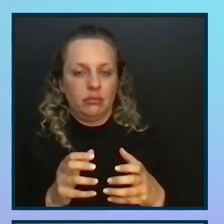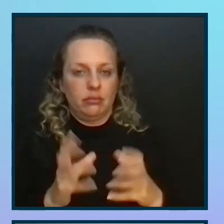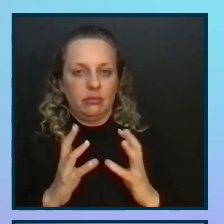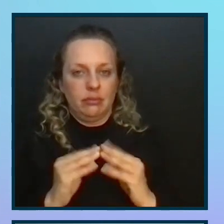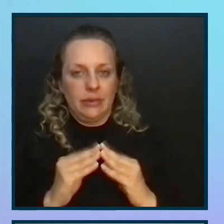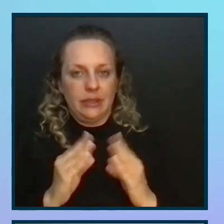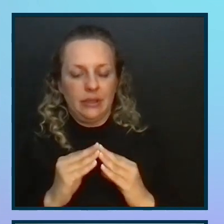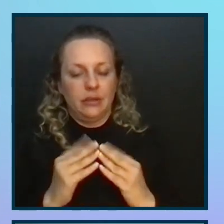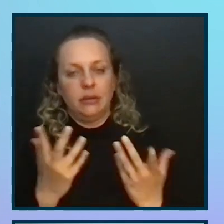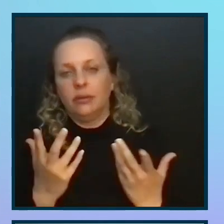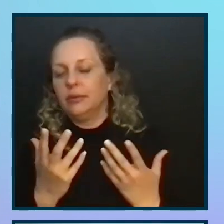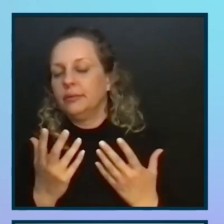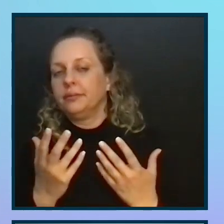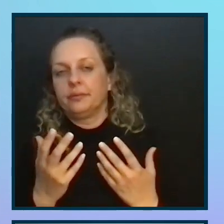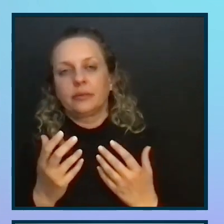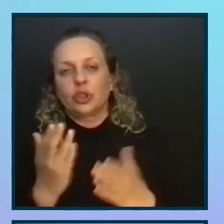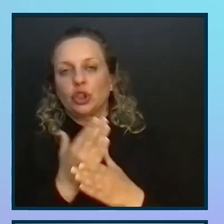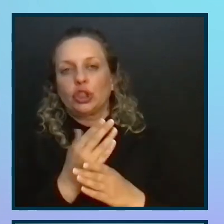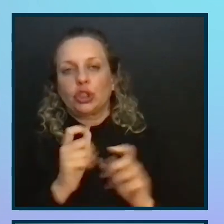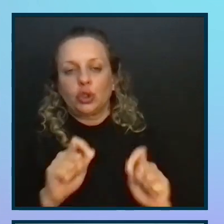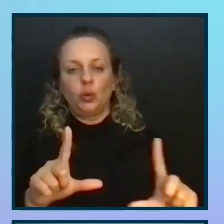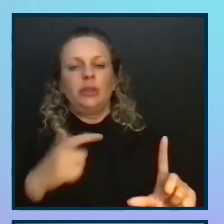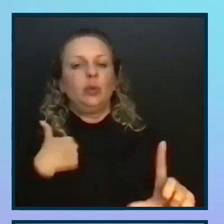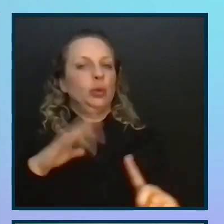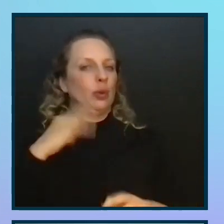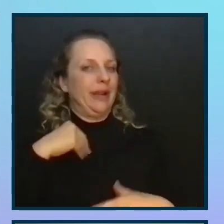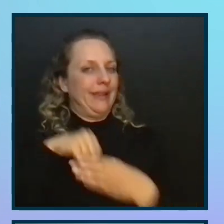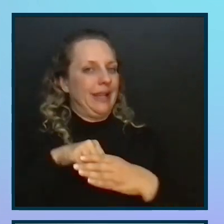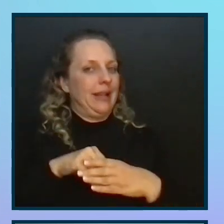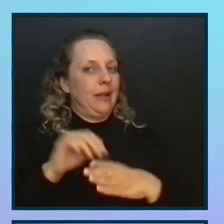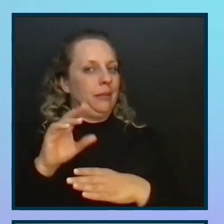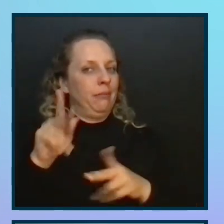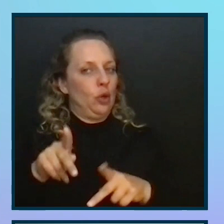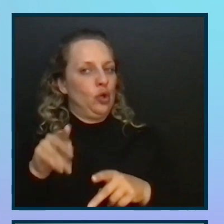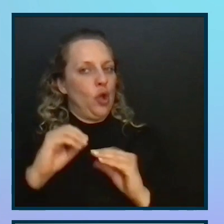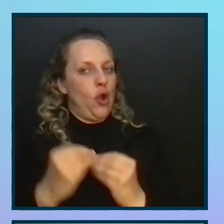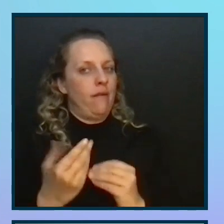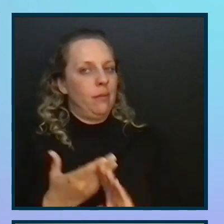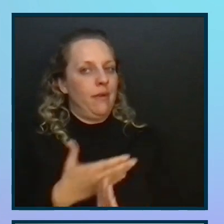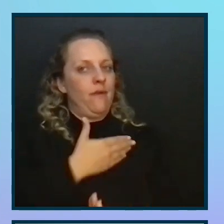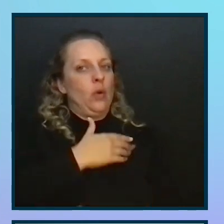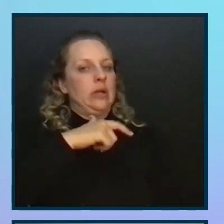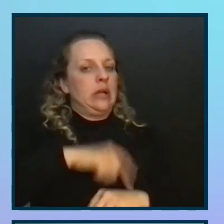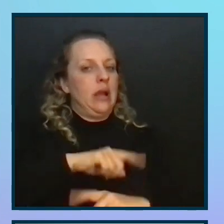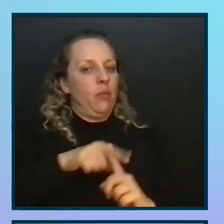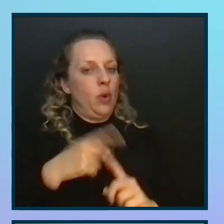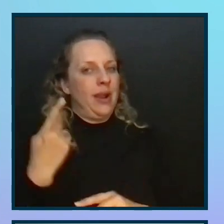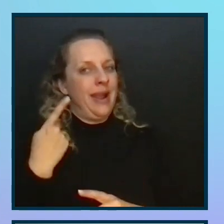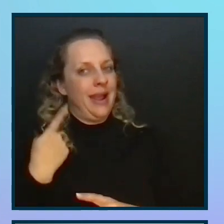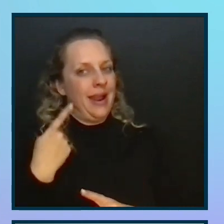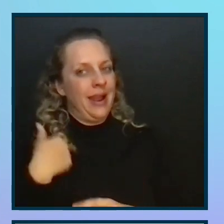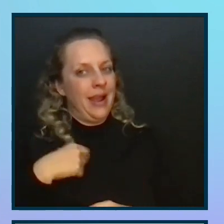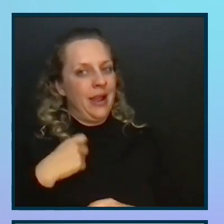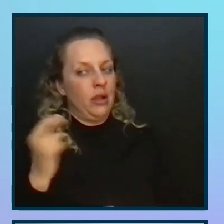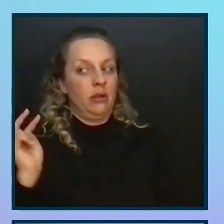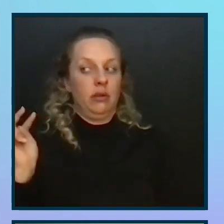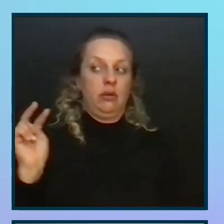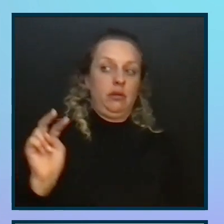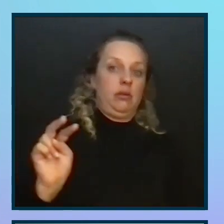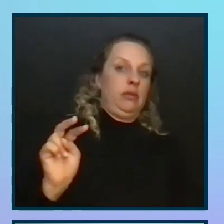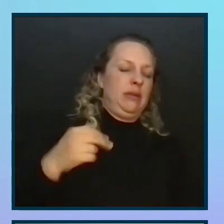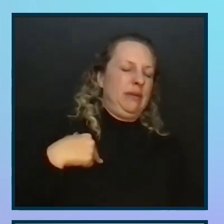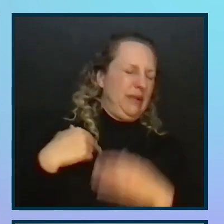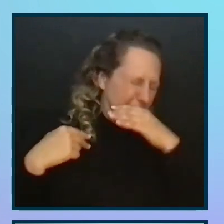via screen share. We used to have an in-person office in the before time where Aaron and I he could look over my shoulder at my desk,